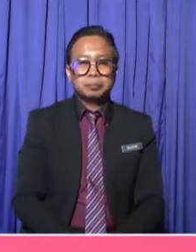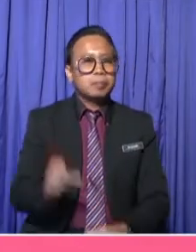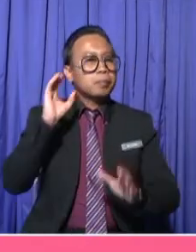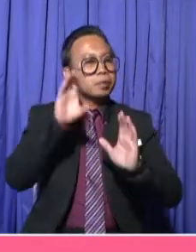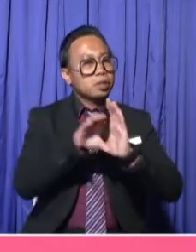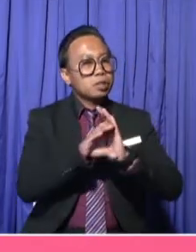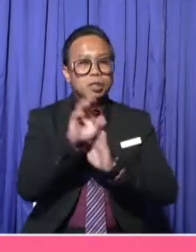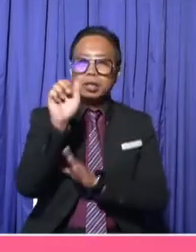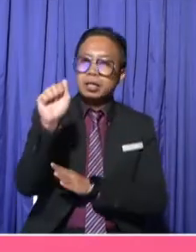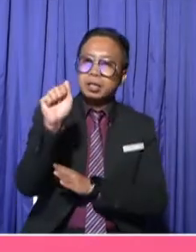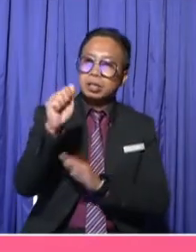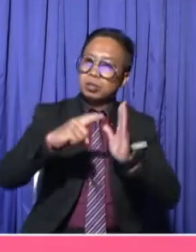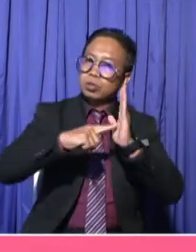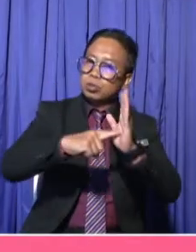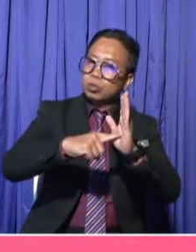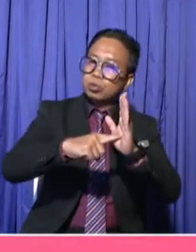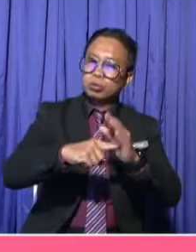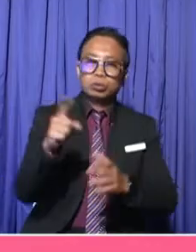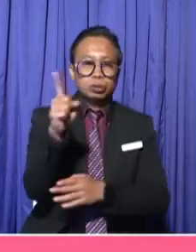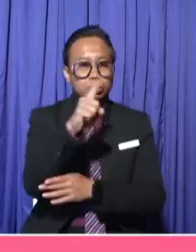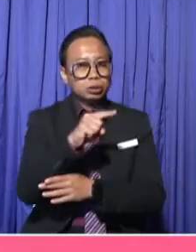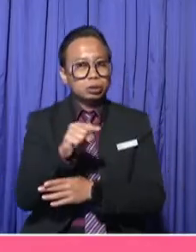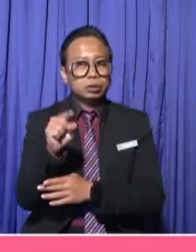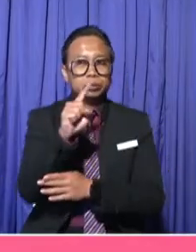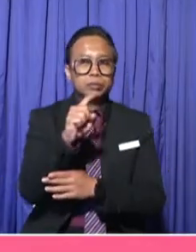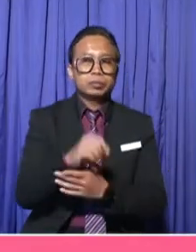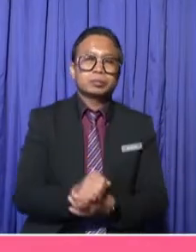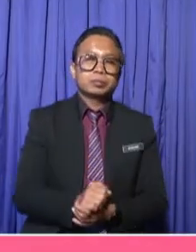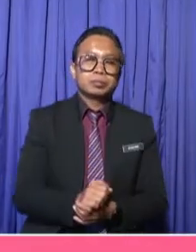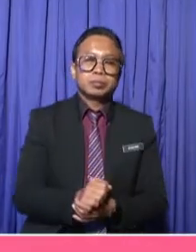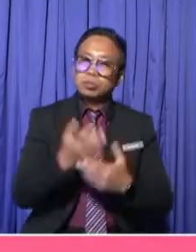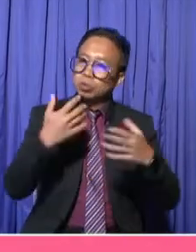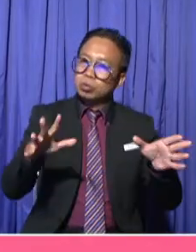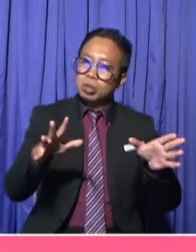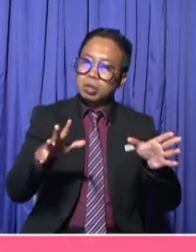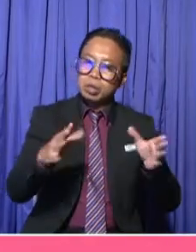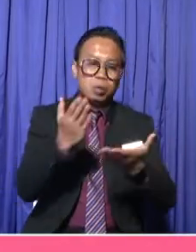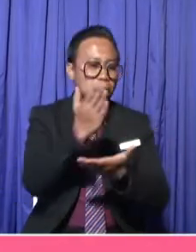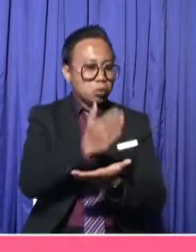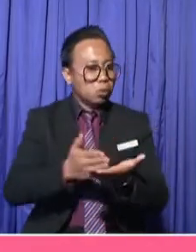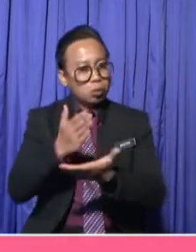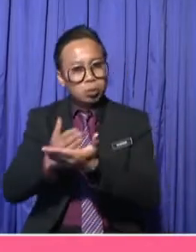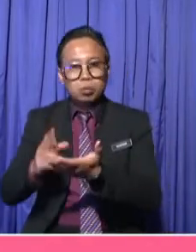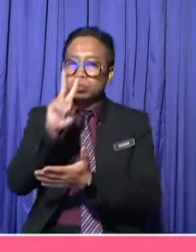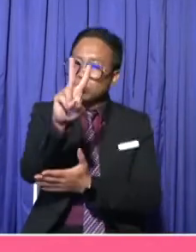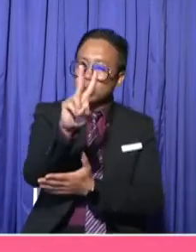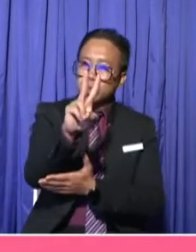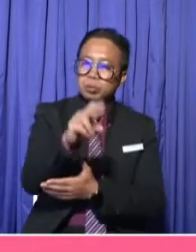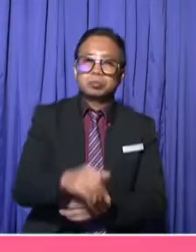Picture A shows a circle. It has been divided into 2